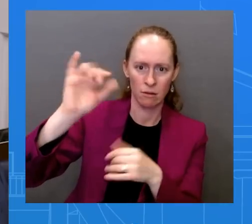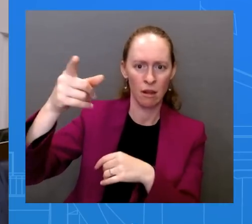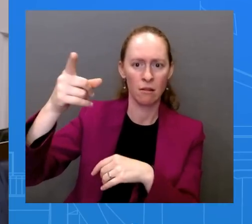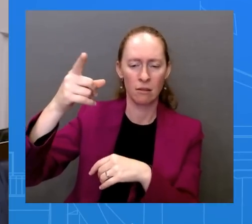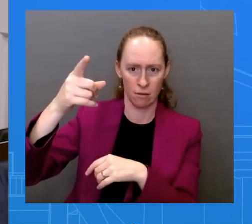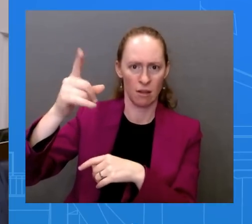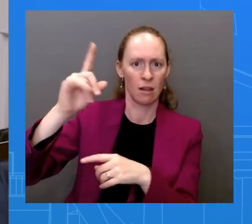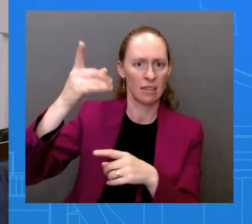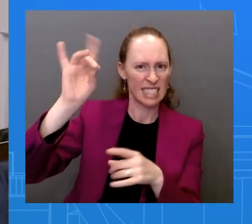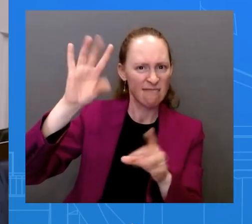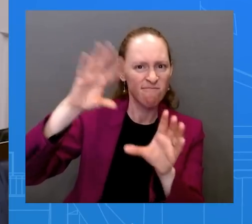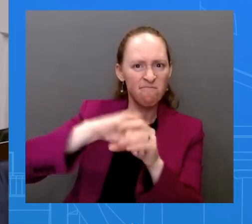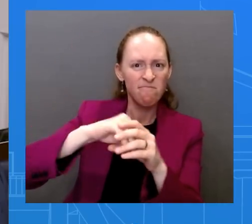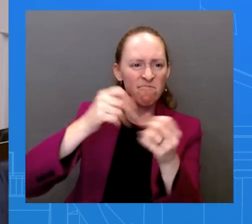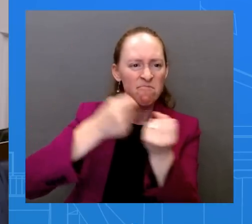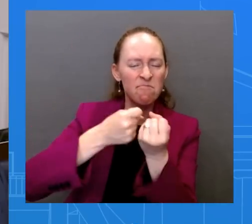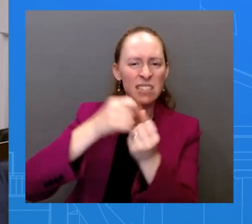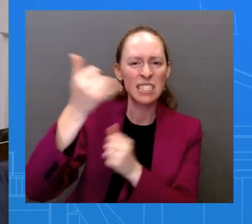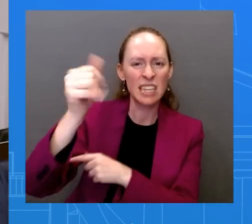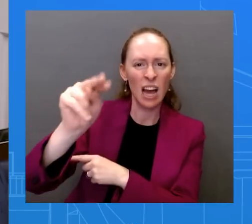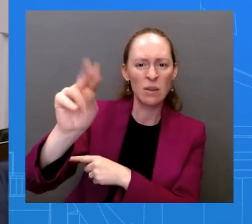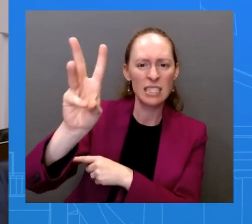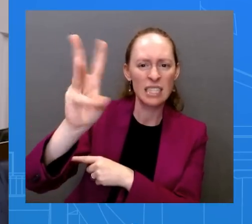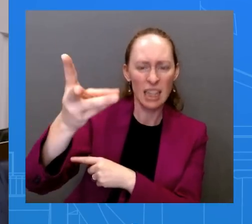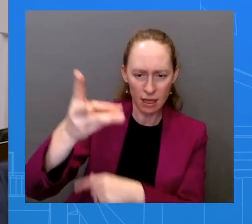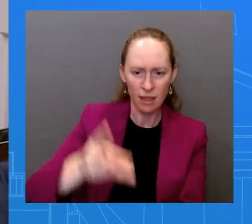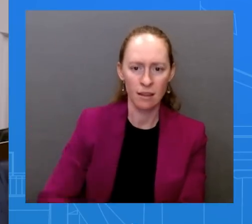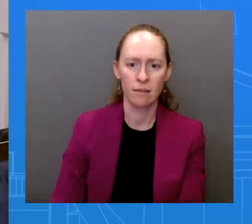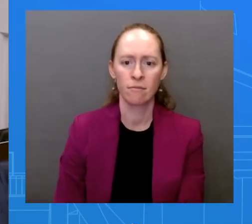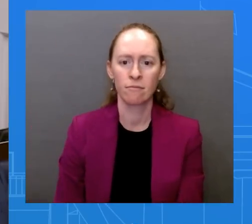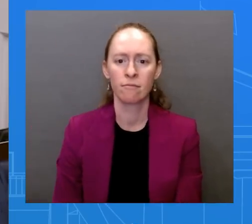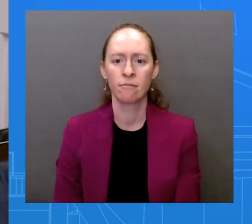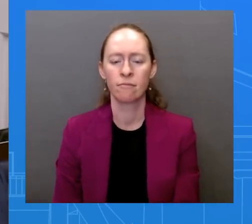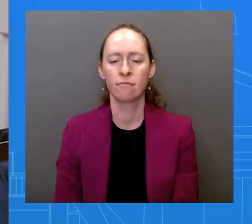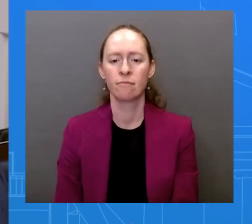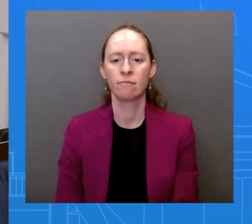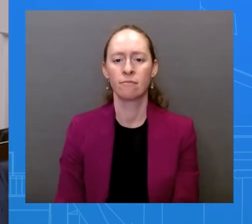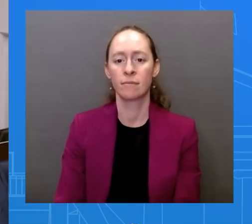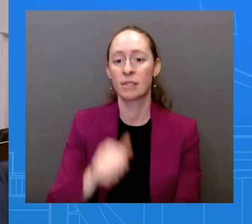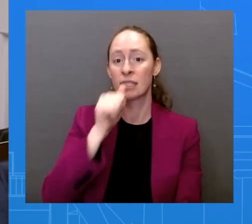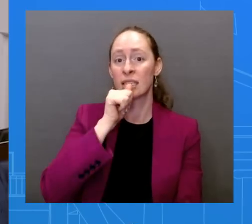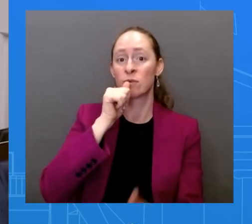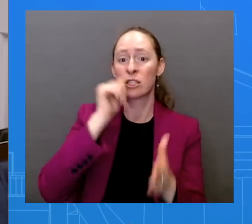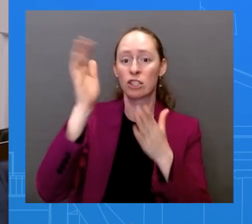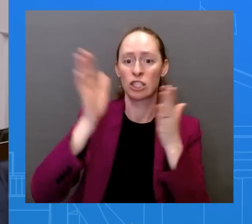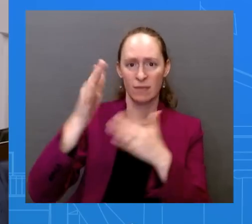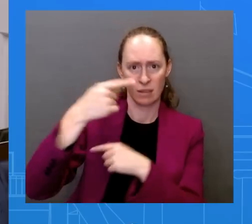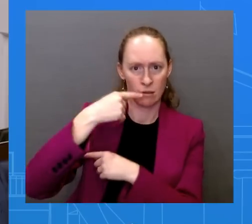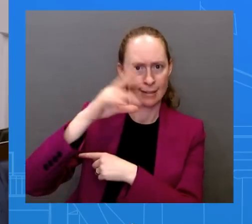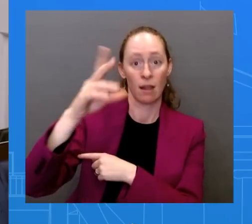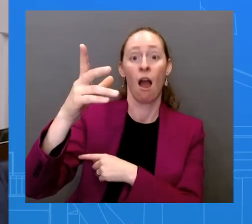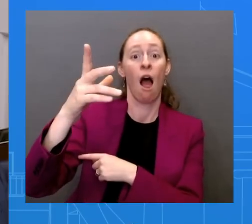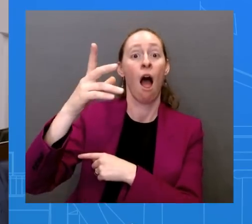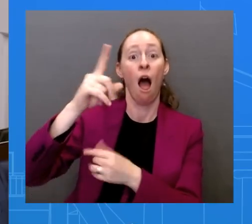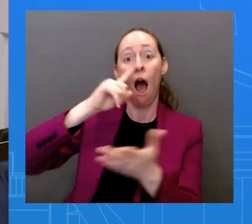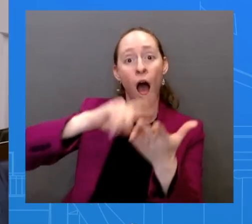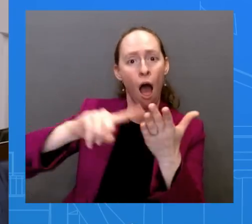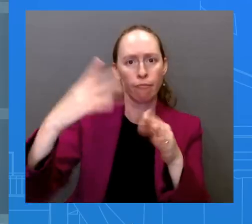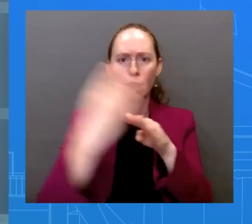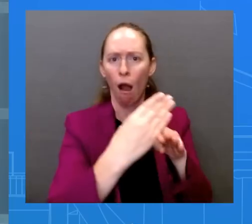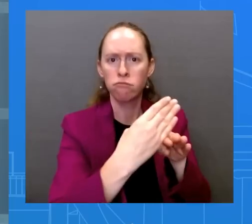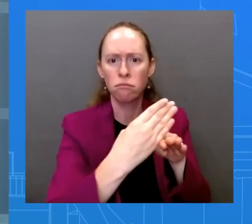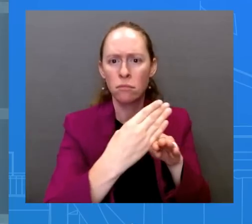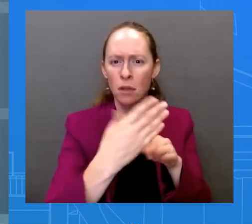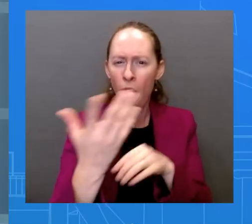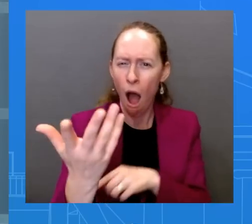Secret Service, and according to reports this summer, blocked deeper investigations into those text messages. Has the President seen this letter? Does the White House have a response? So we have